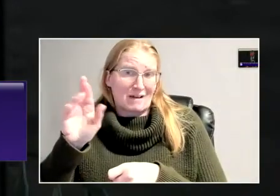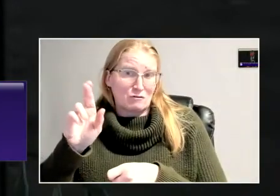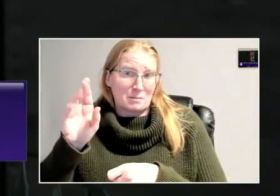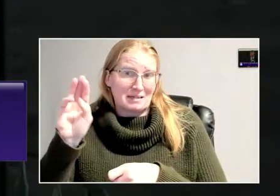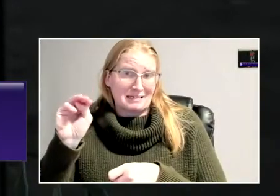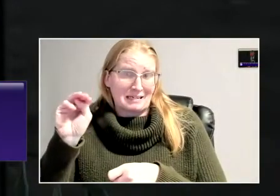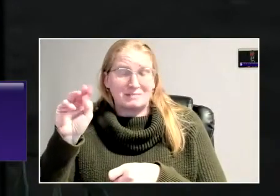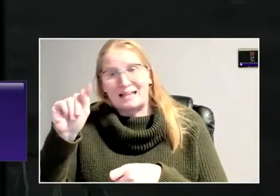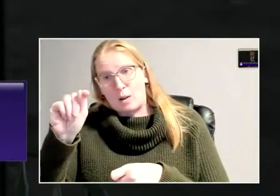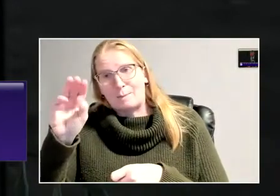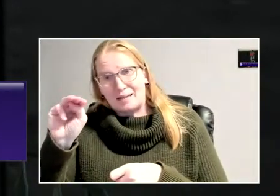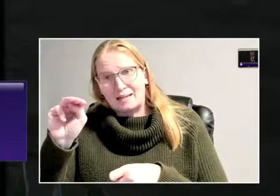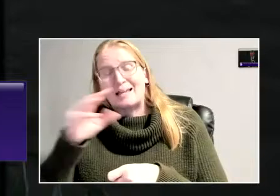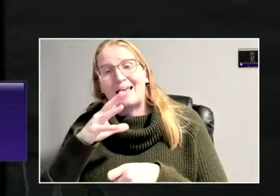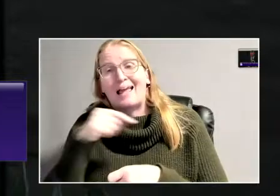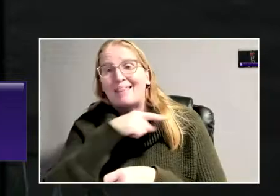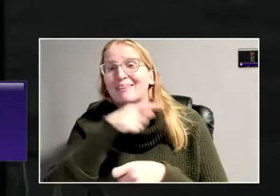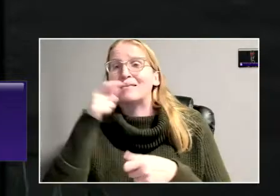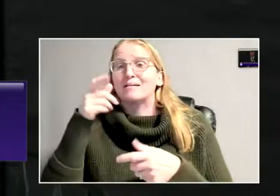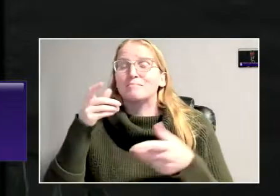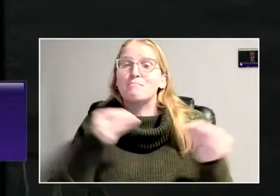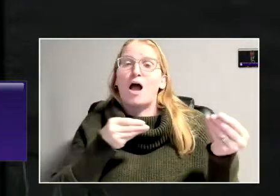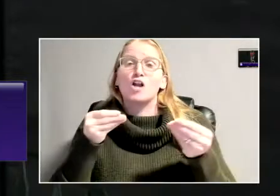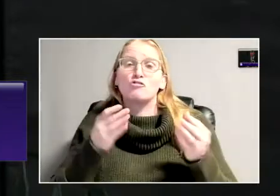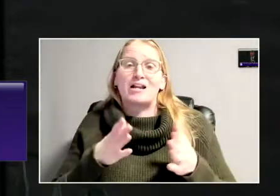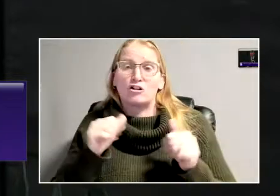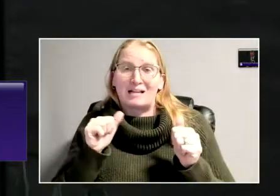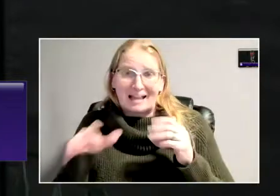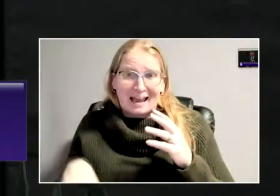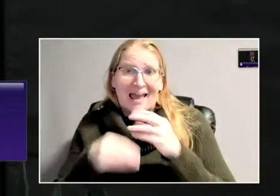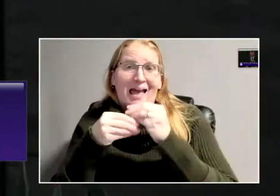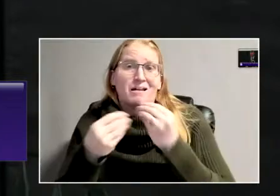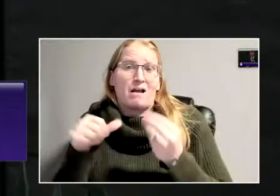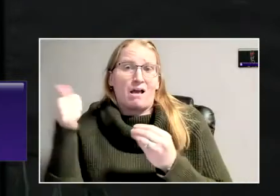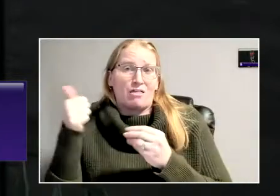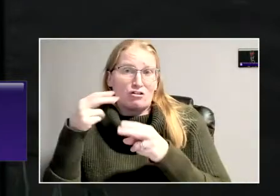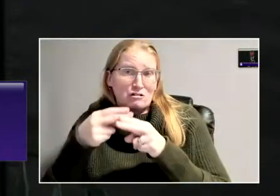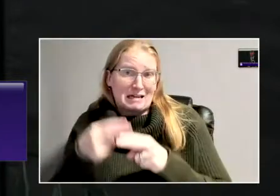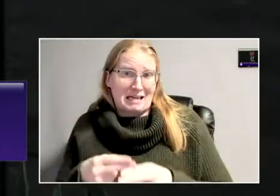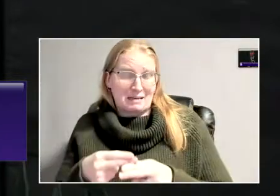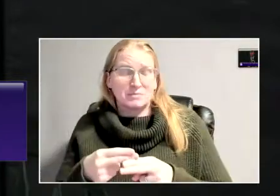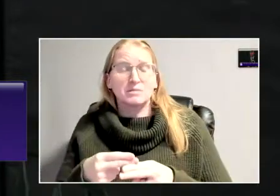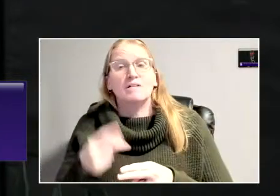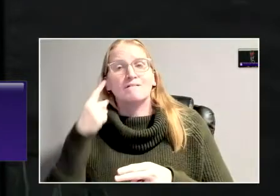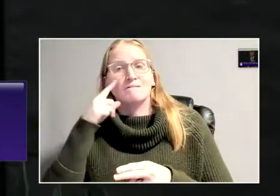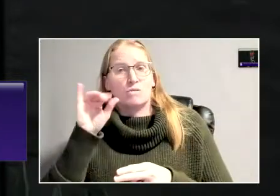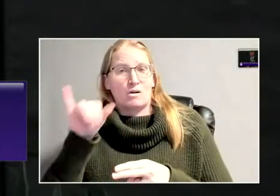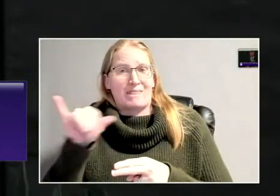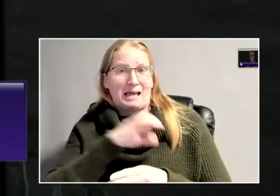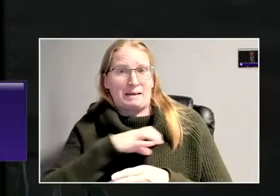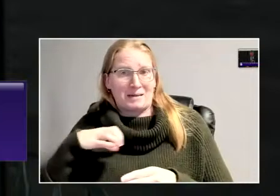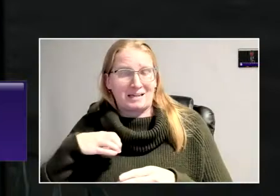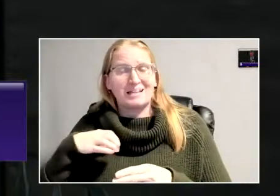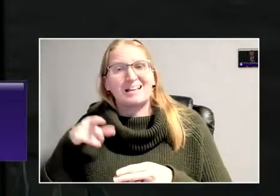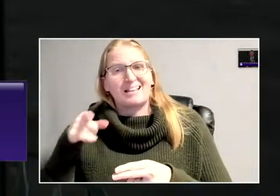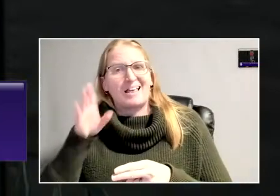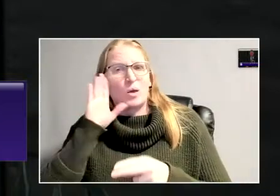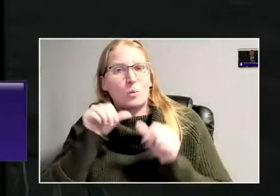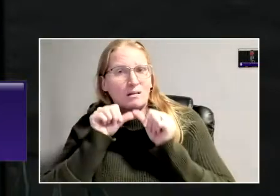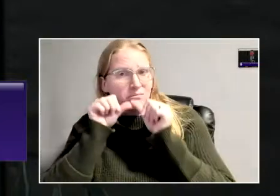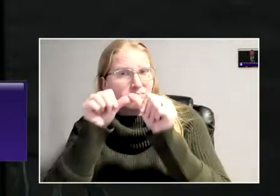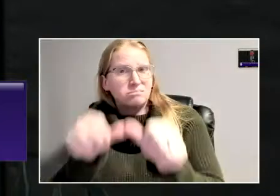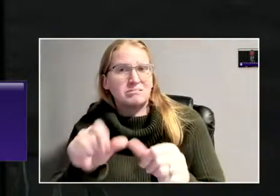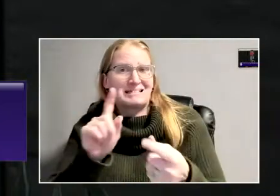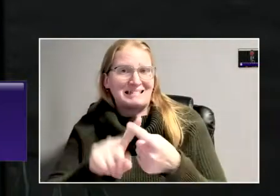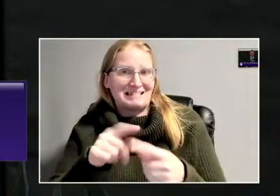authorize the moderator to make additional interim appointments to the town finance committee for a term to expire at the next annual representative town